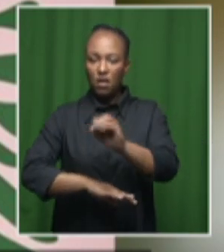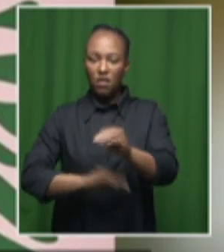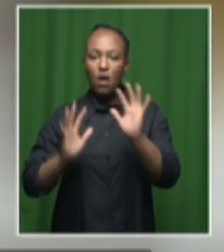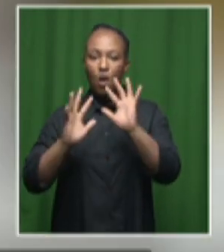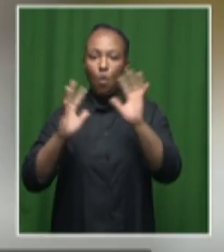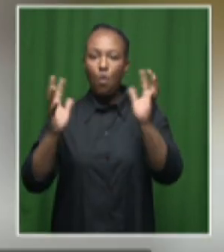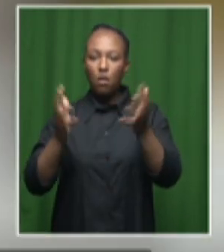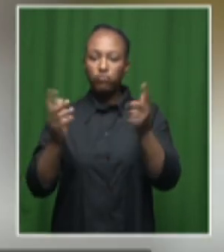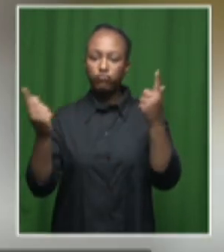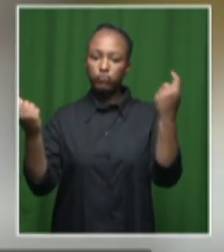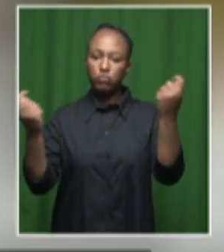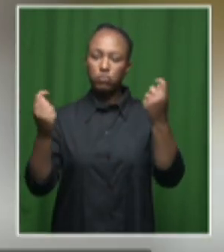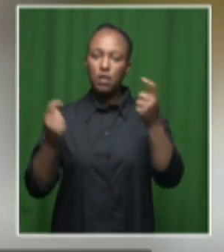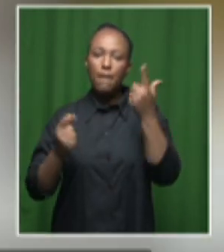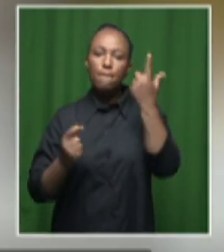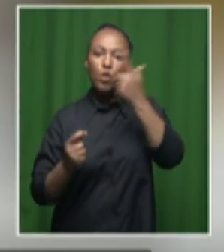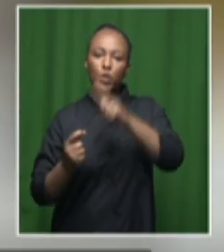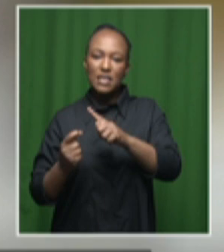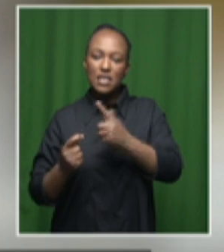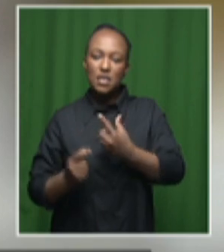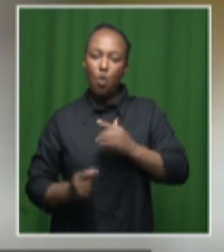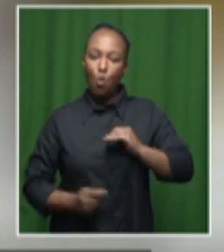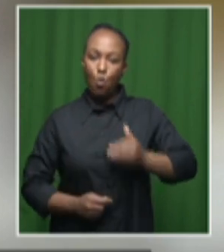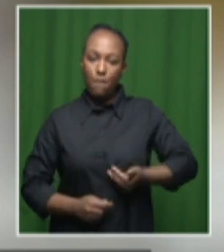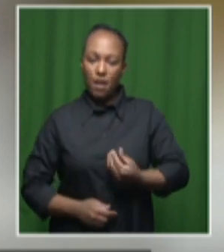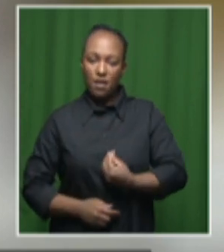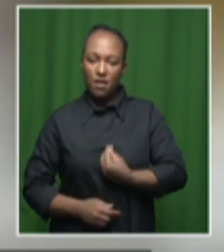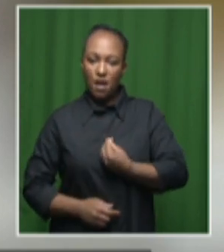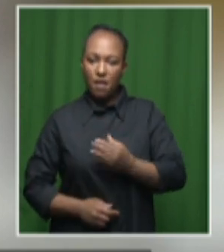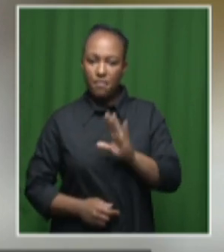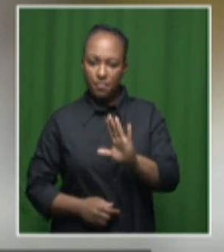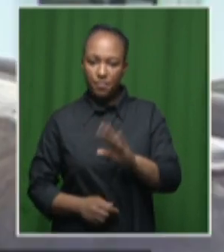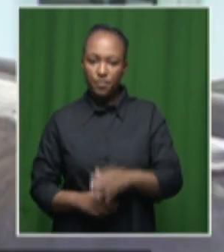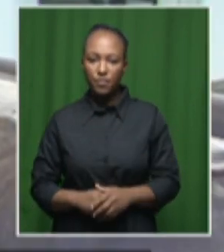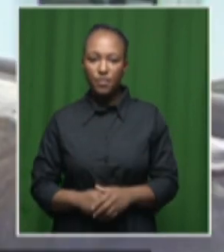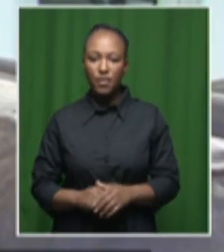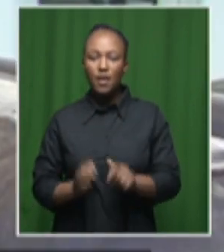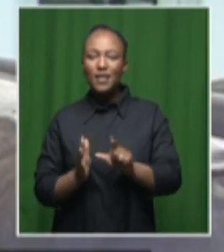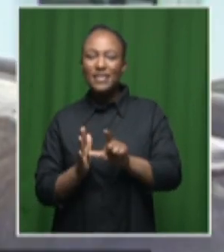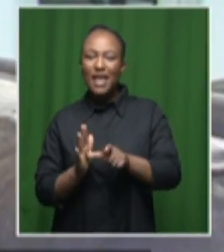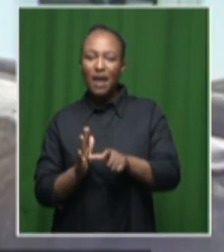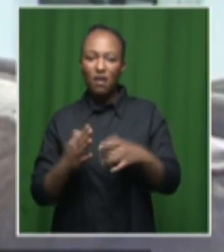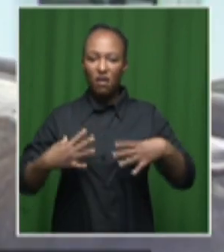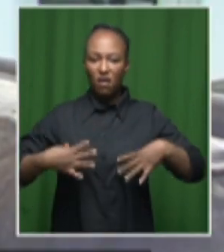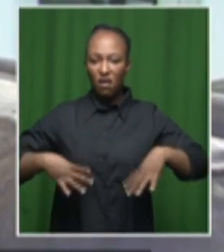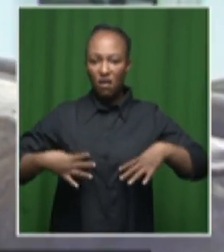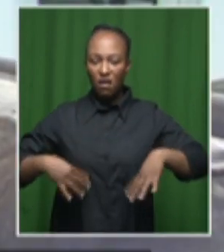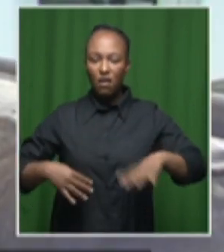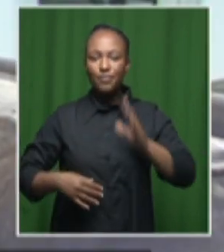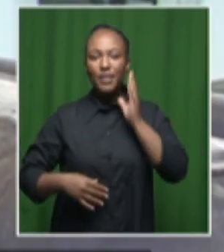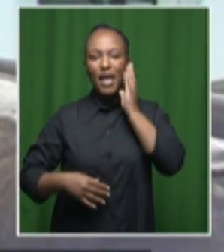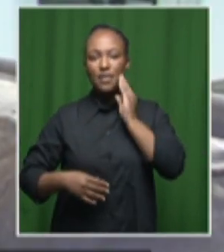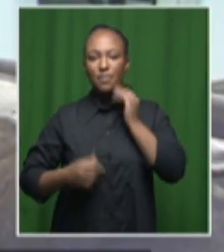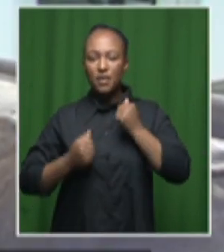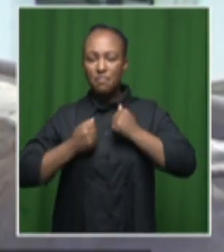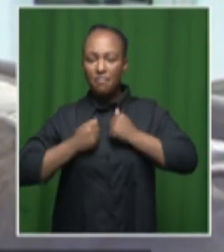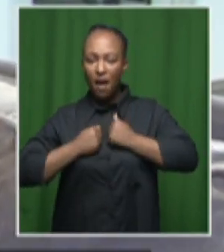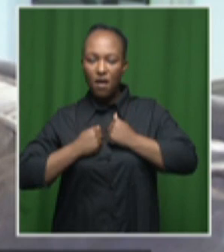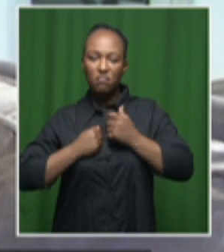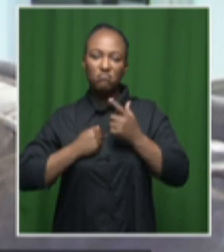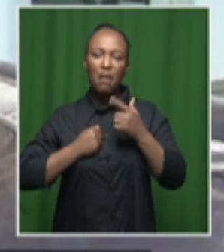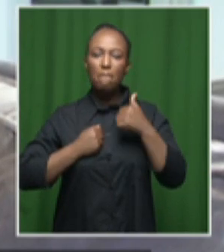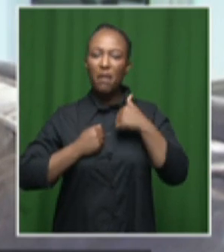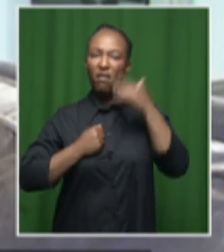beauty and strength of a young woman. My designs are based on mostly my experiences, my fantasies,